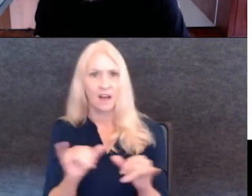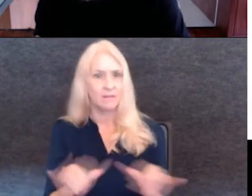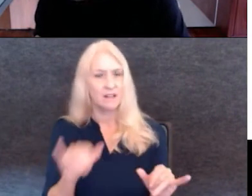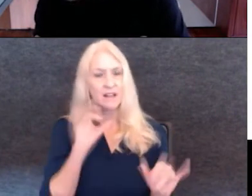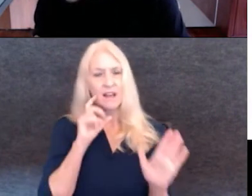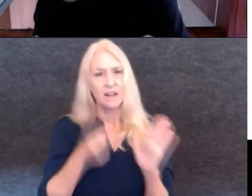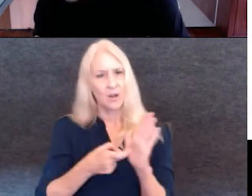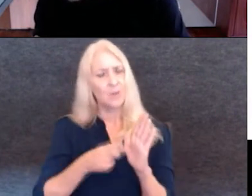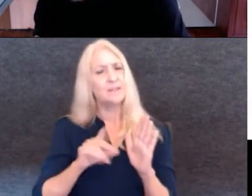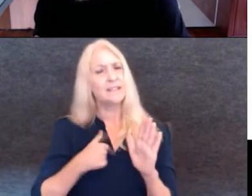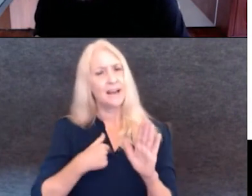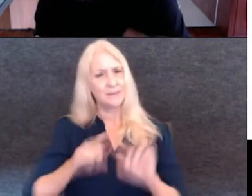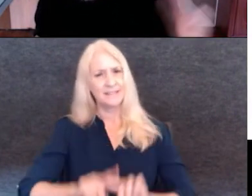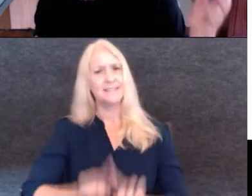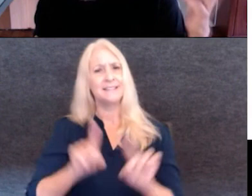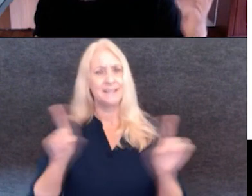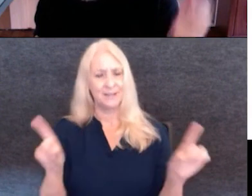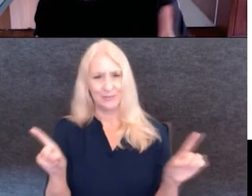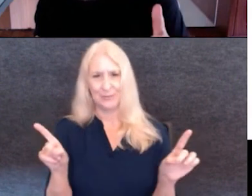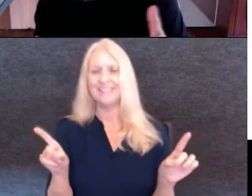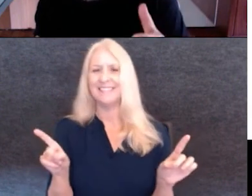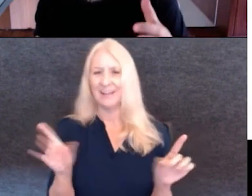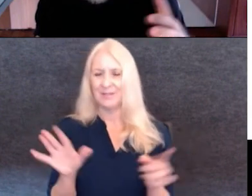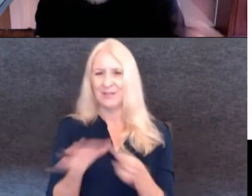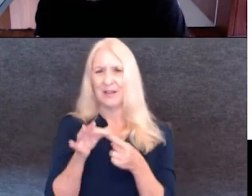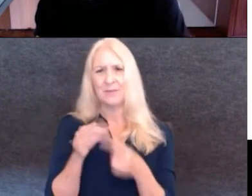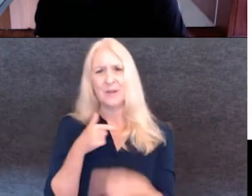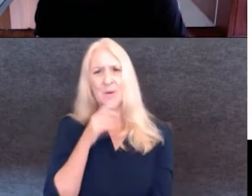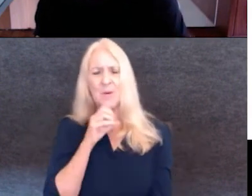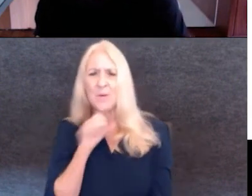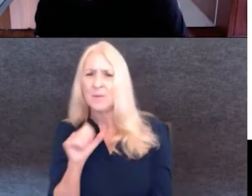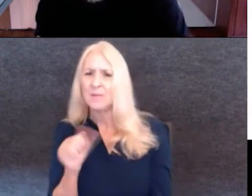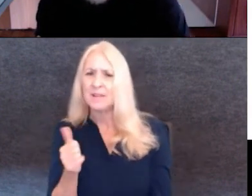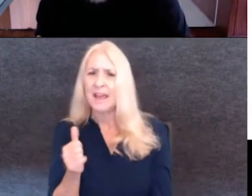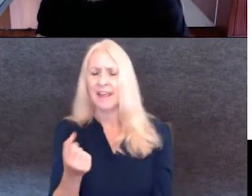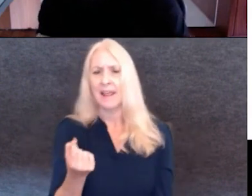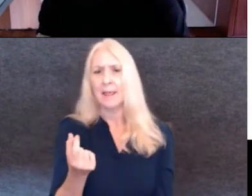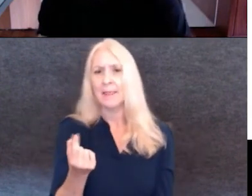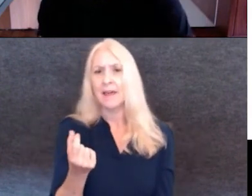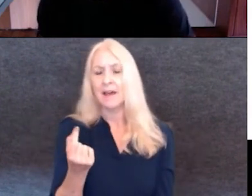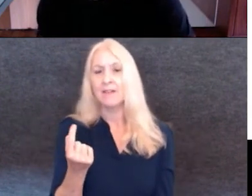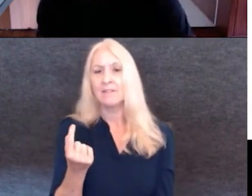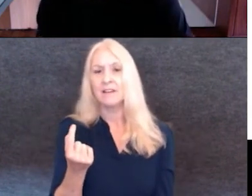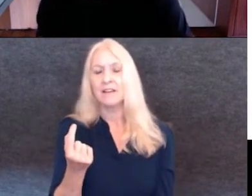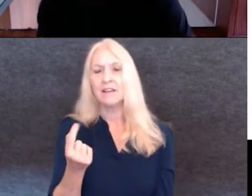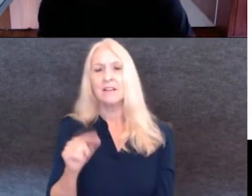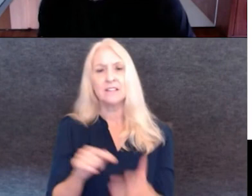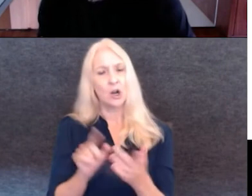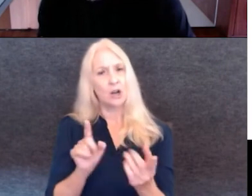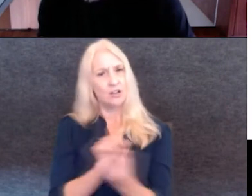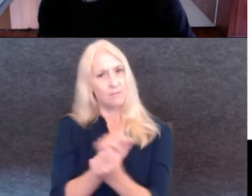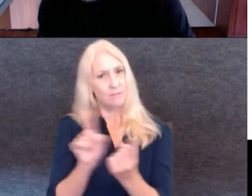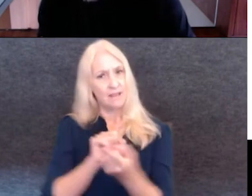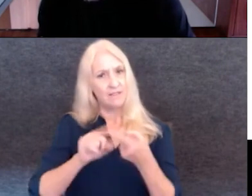duality when I was 10, 11 years, when I start to invite friends to come to